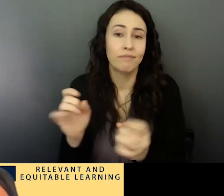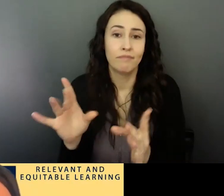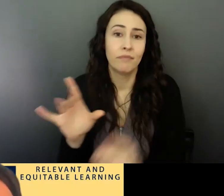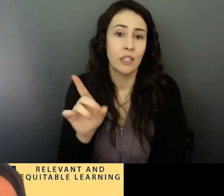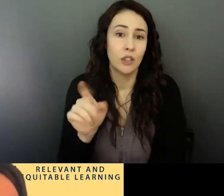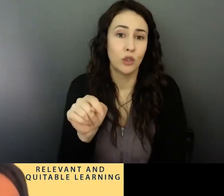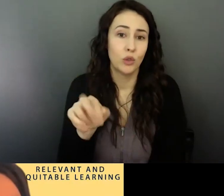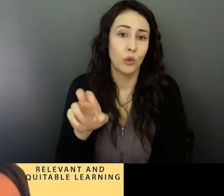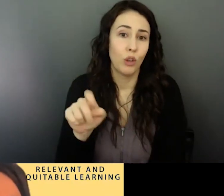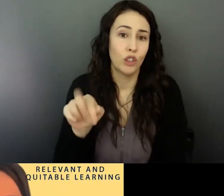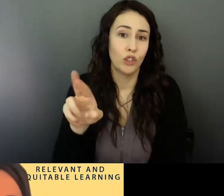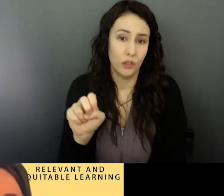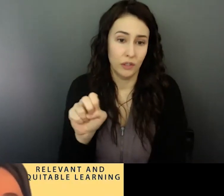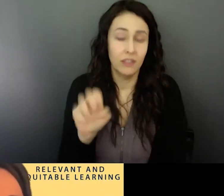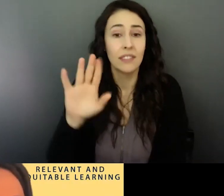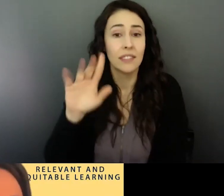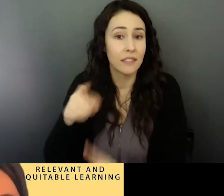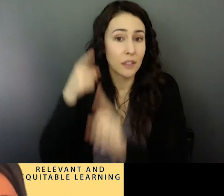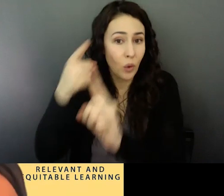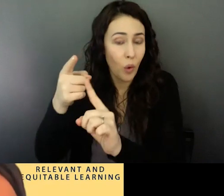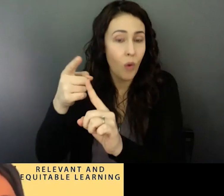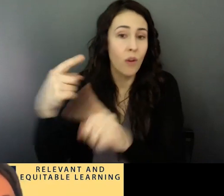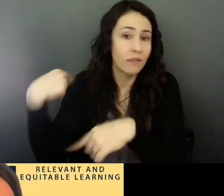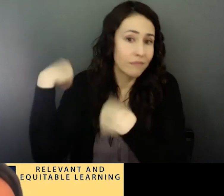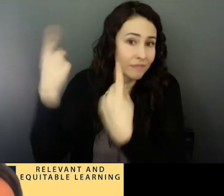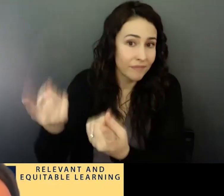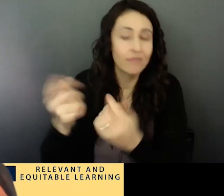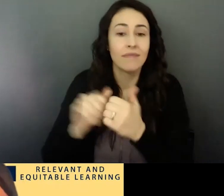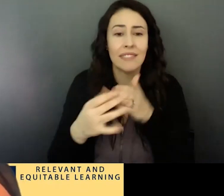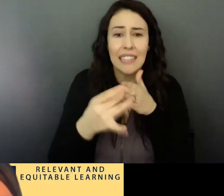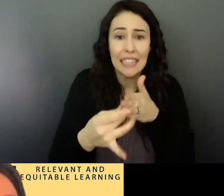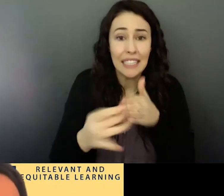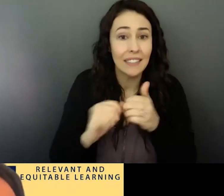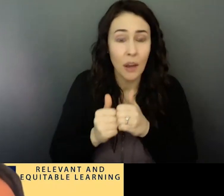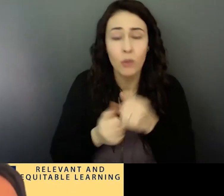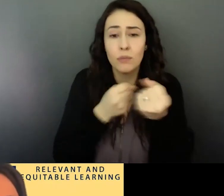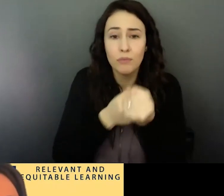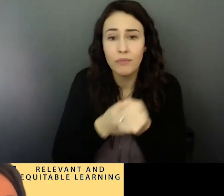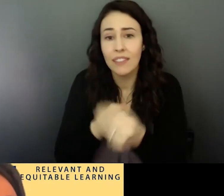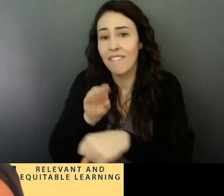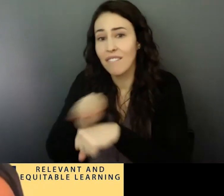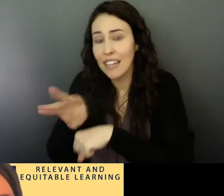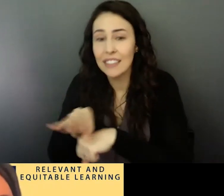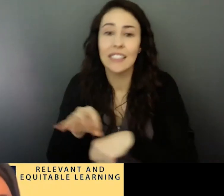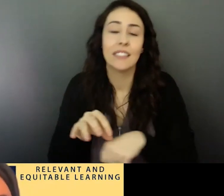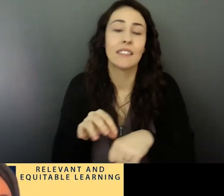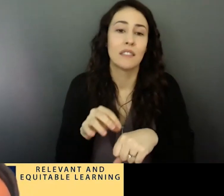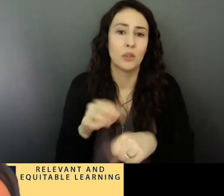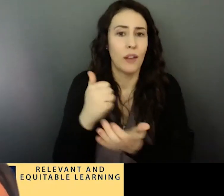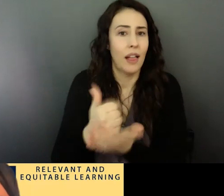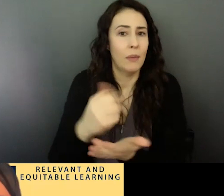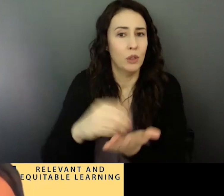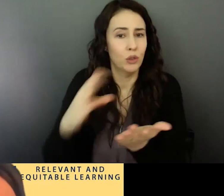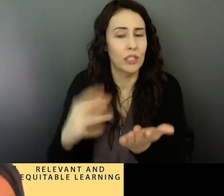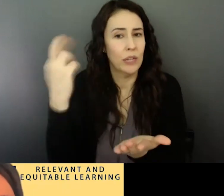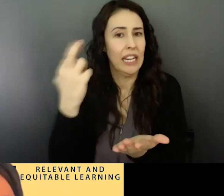His goals throughout his career has been to lead by supporting, advising, and counseling to help students realize their